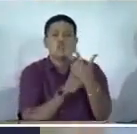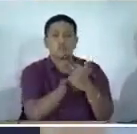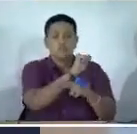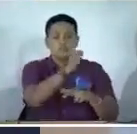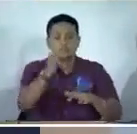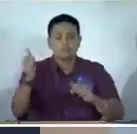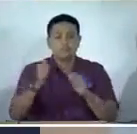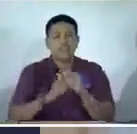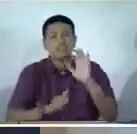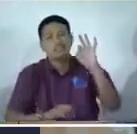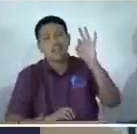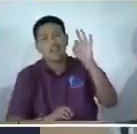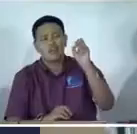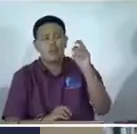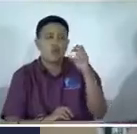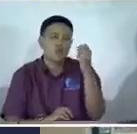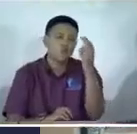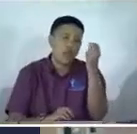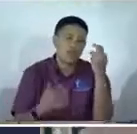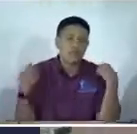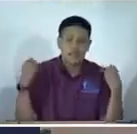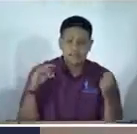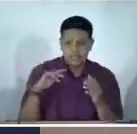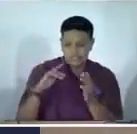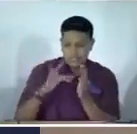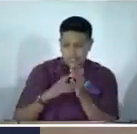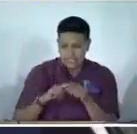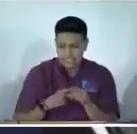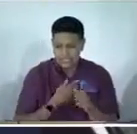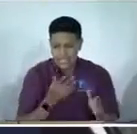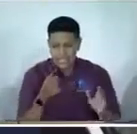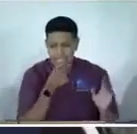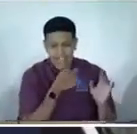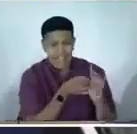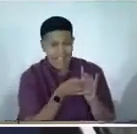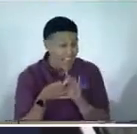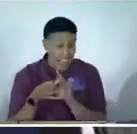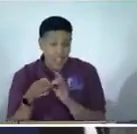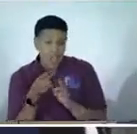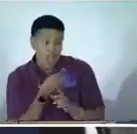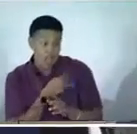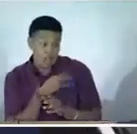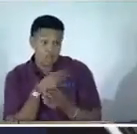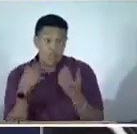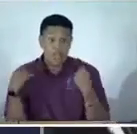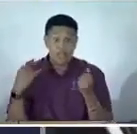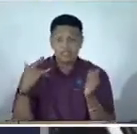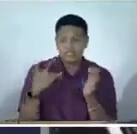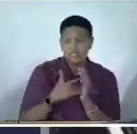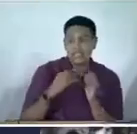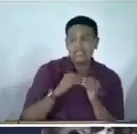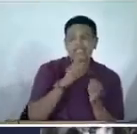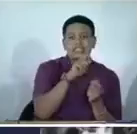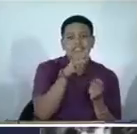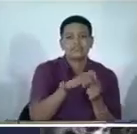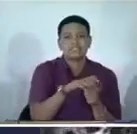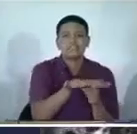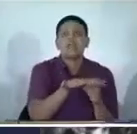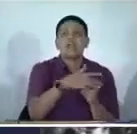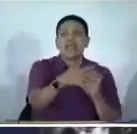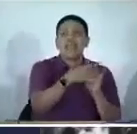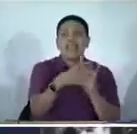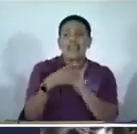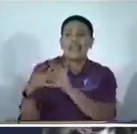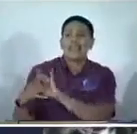or 12 health centers. We're linking the hospitals to the health centers within that particular area.